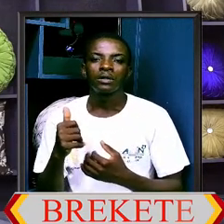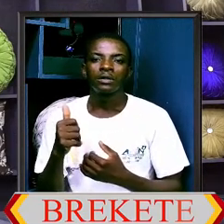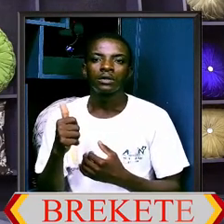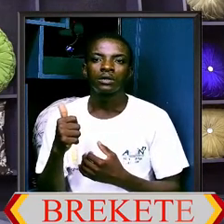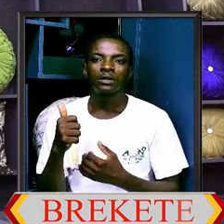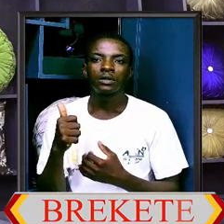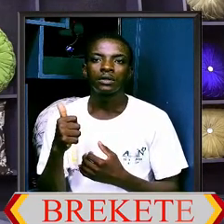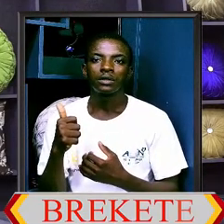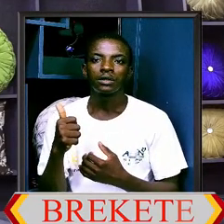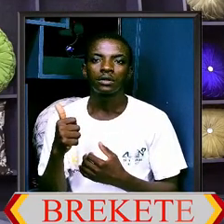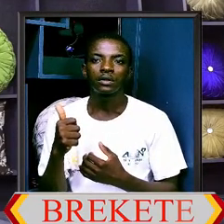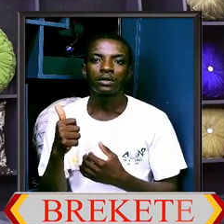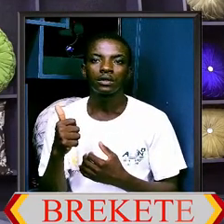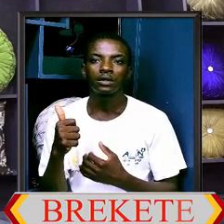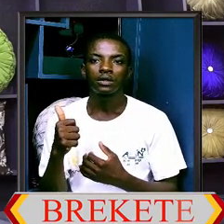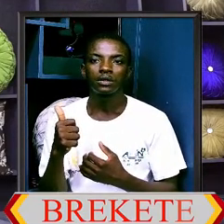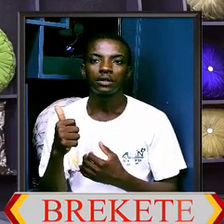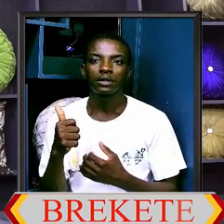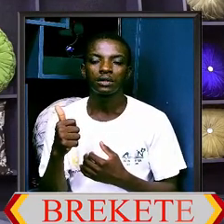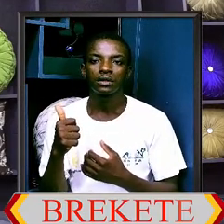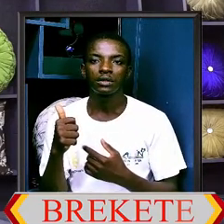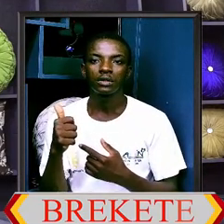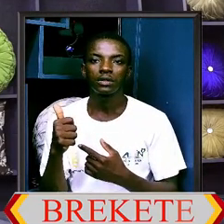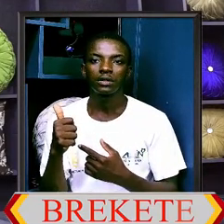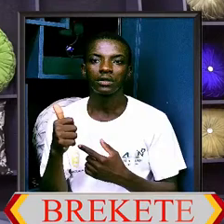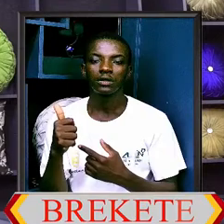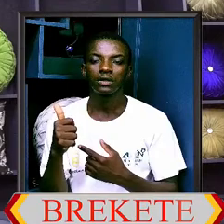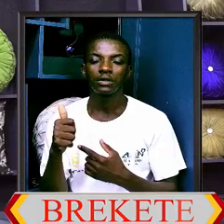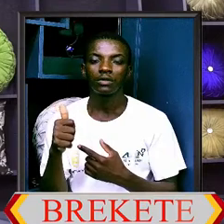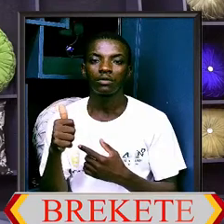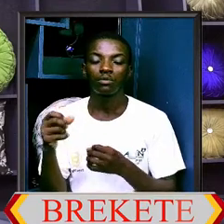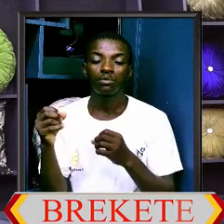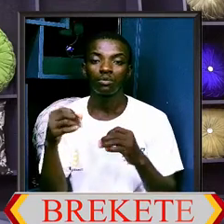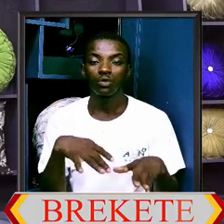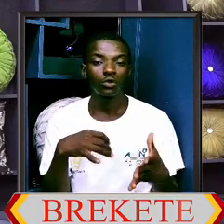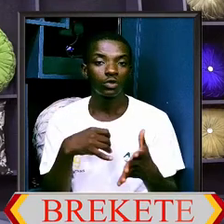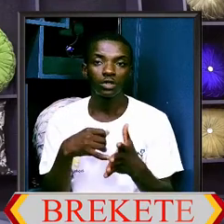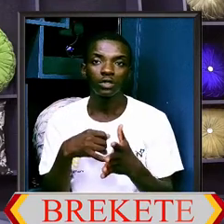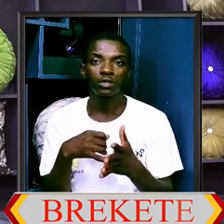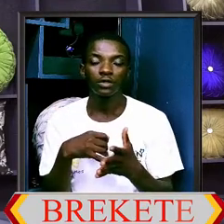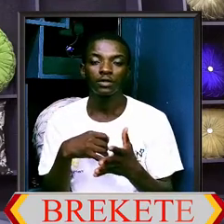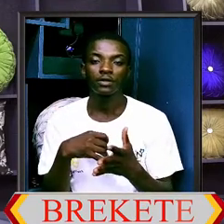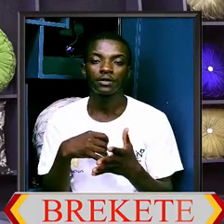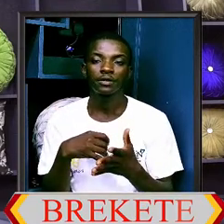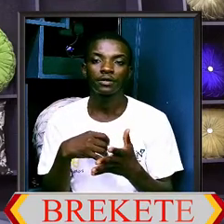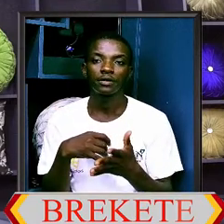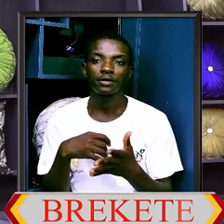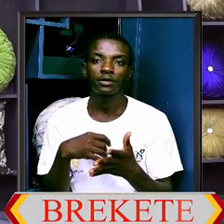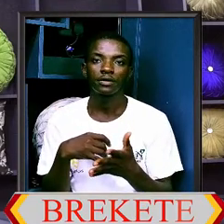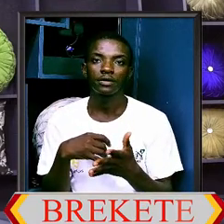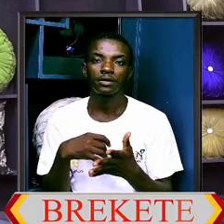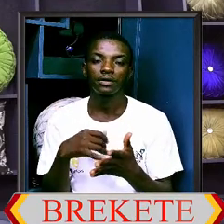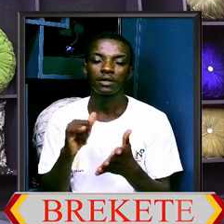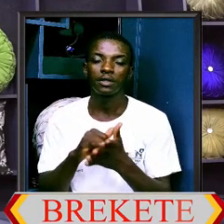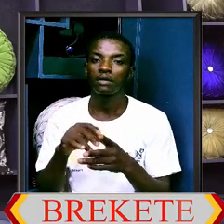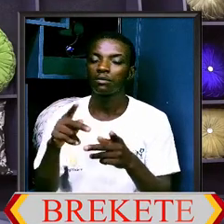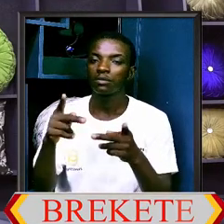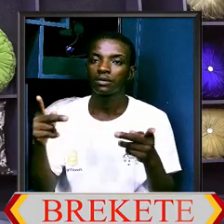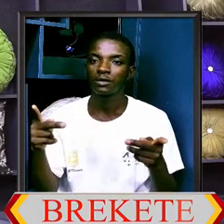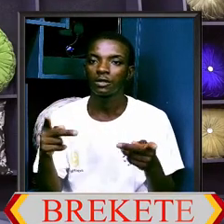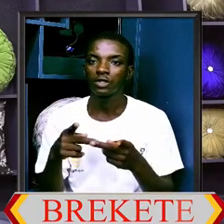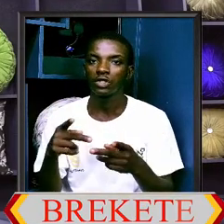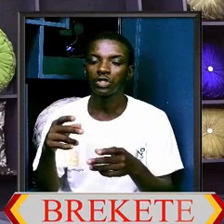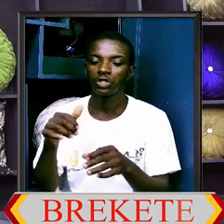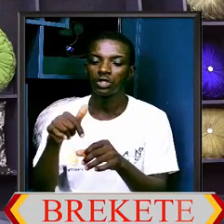if you, for 14 years? If you put them, you, you that place,